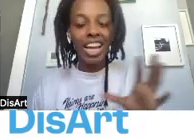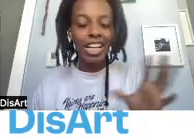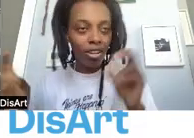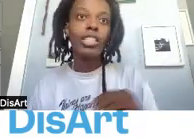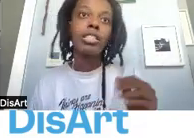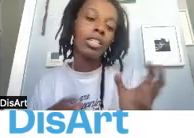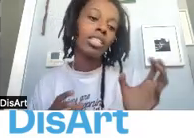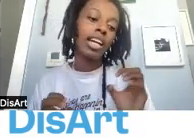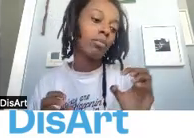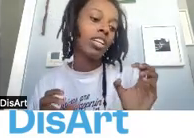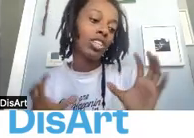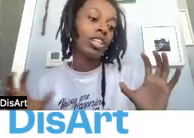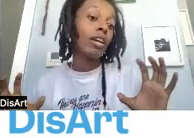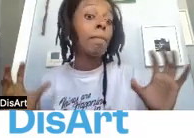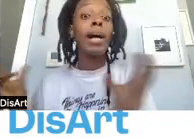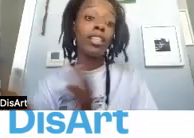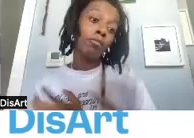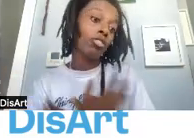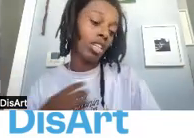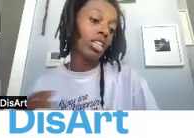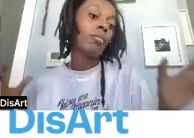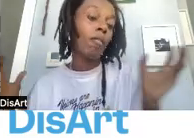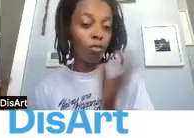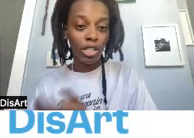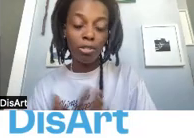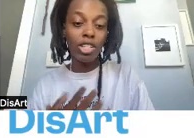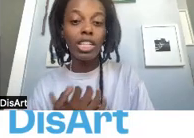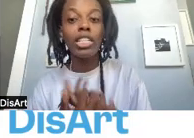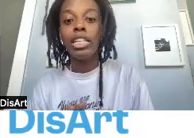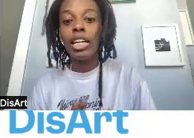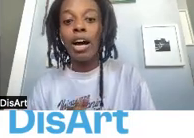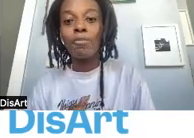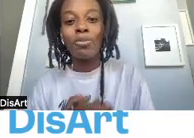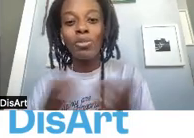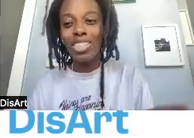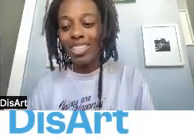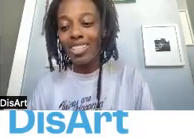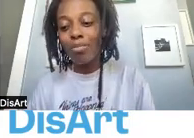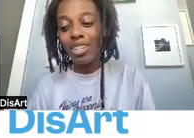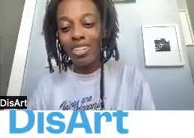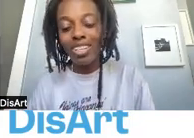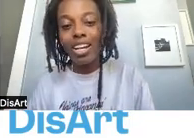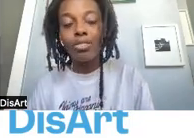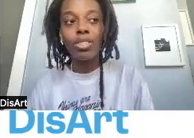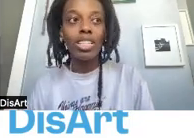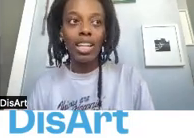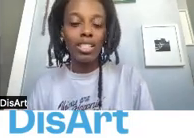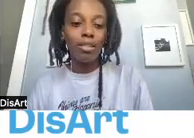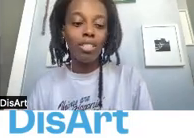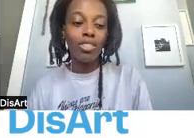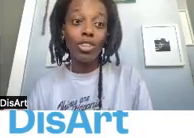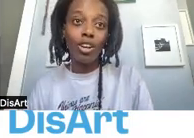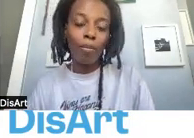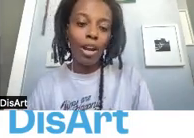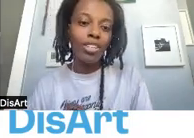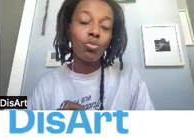activation by the artists, but it's an activation by community for community. So we're really excited to be in Hartside, really excited